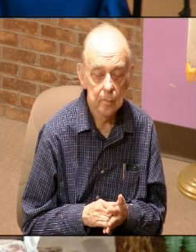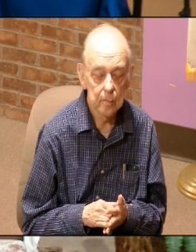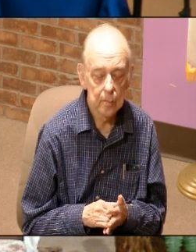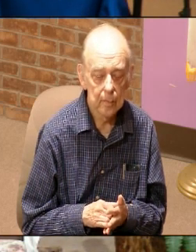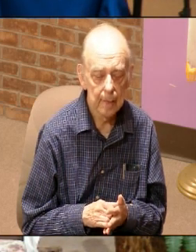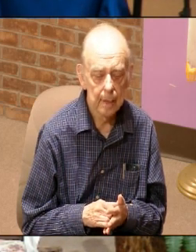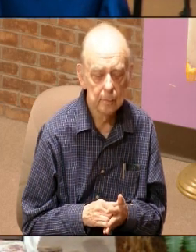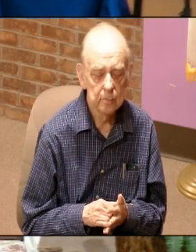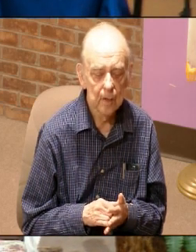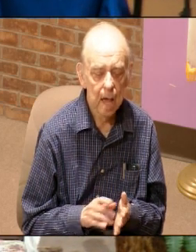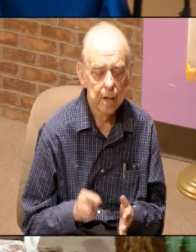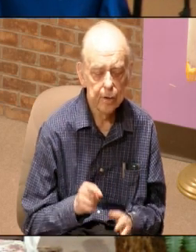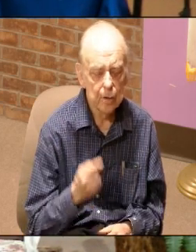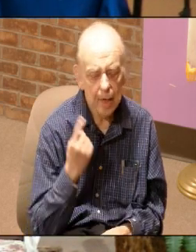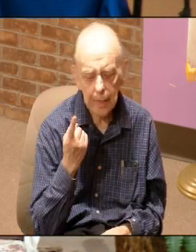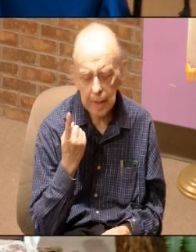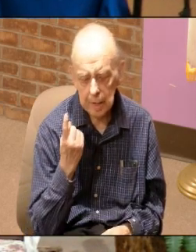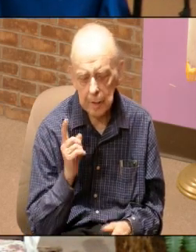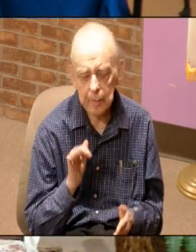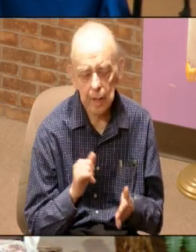and you think about it for a minute